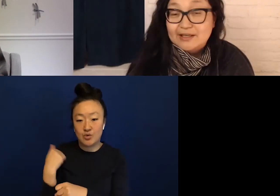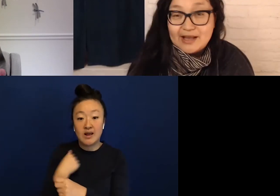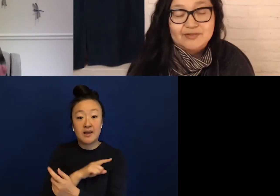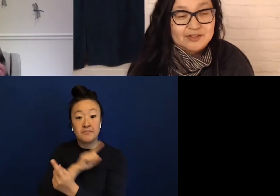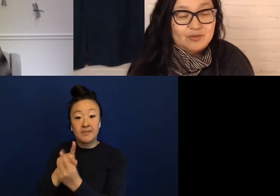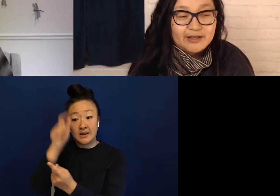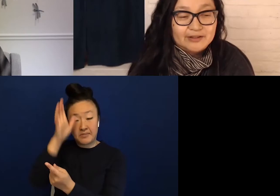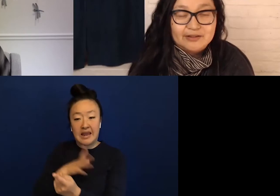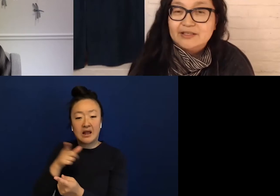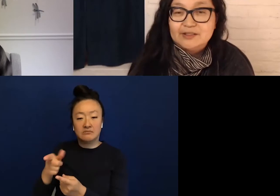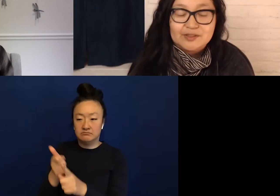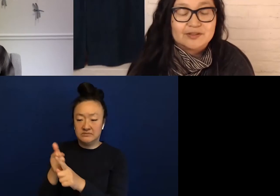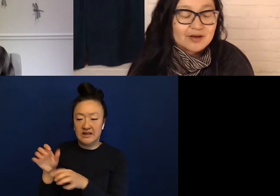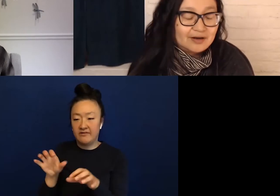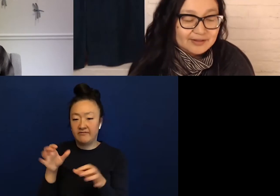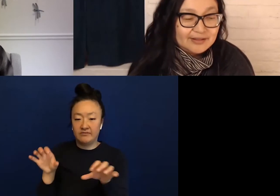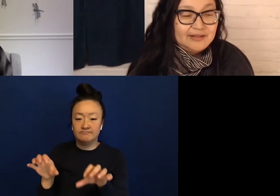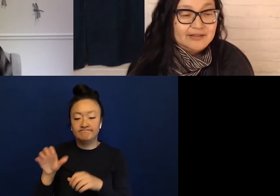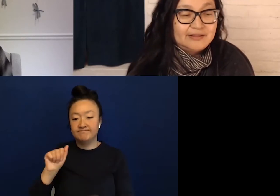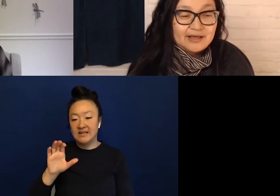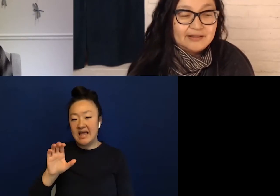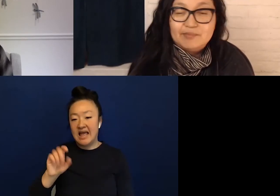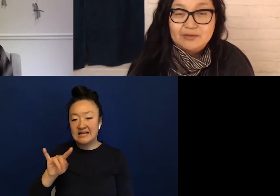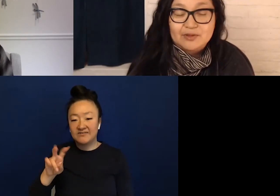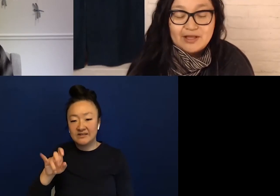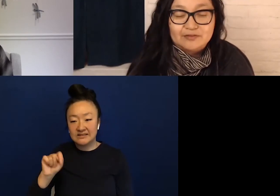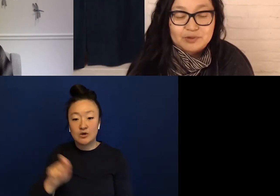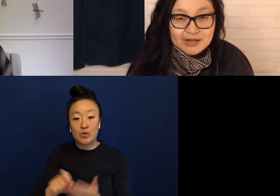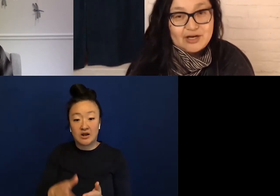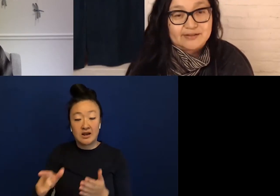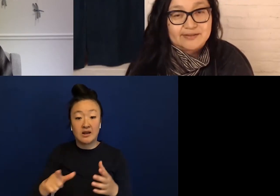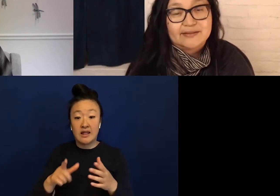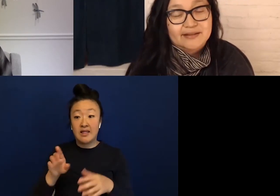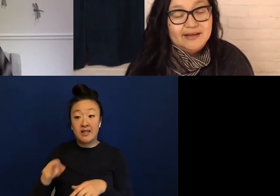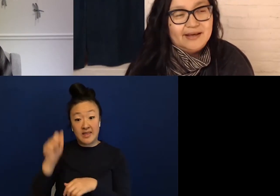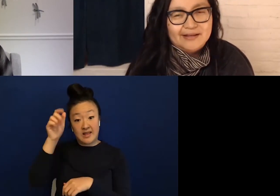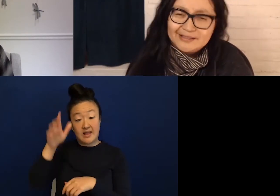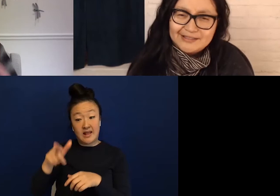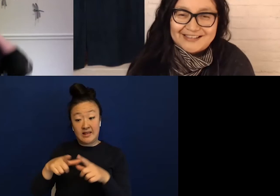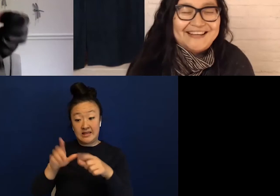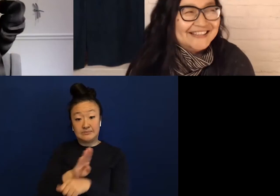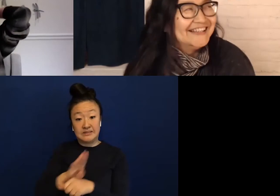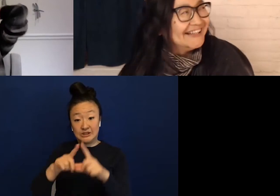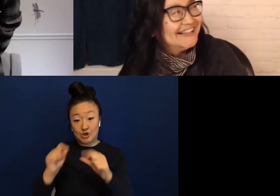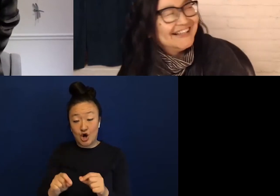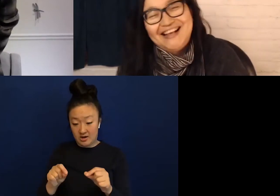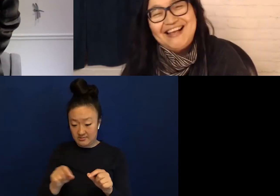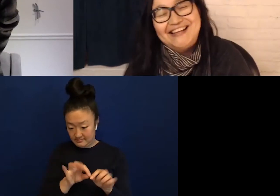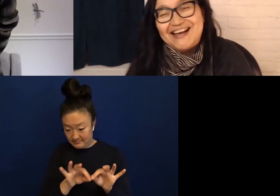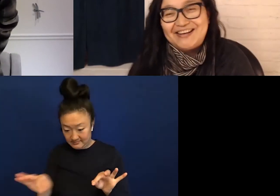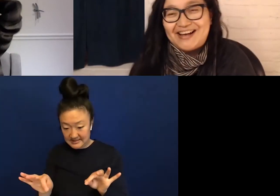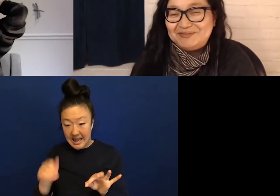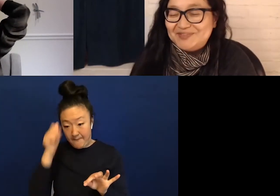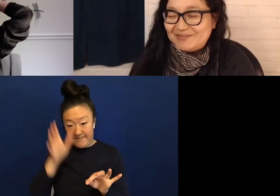was like an activist and a writer, and his business card said a man with a lot of projects. And I looked at the card